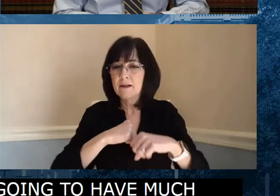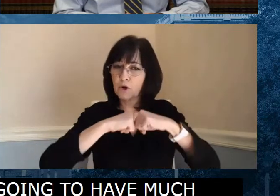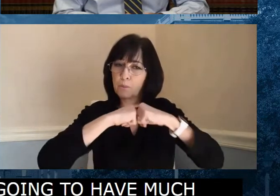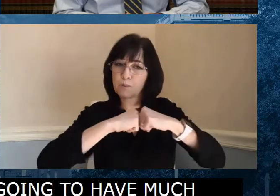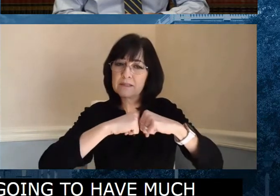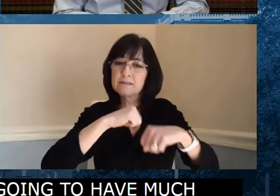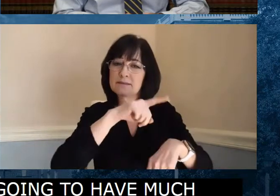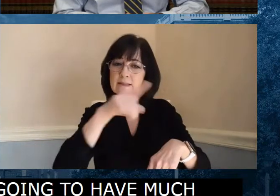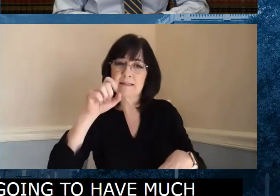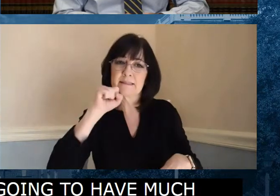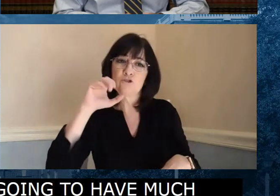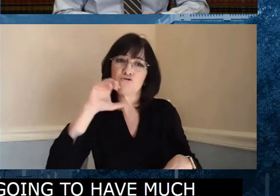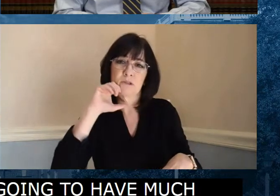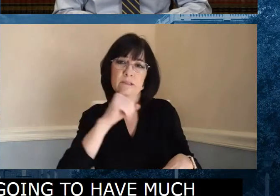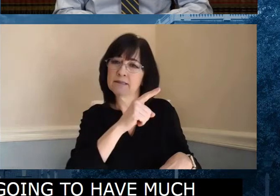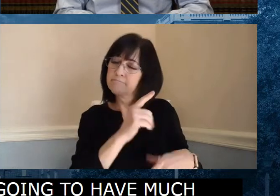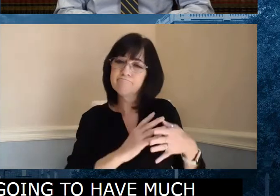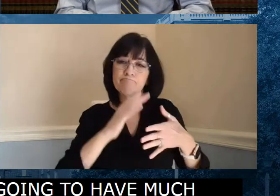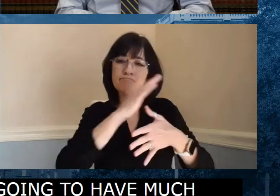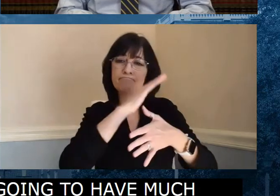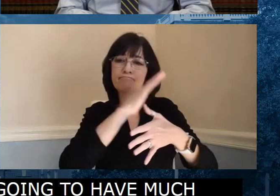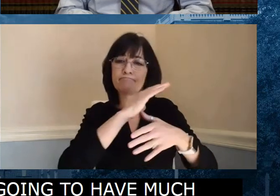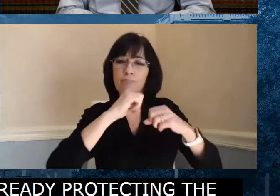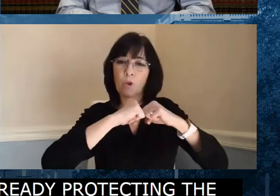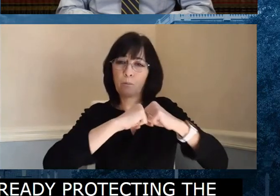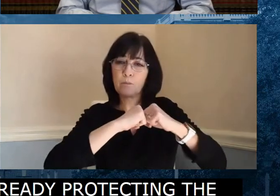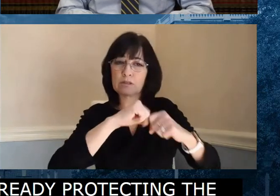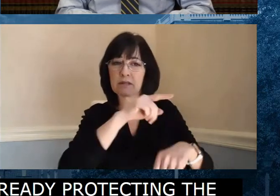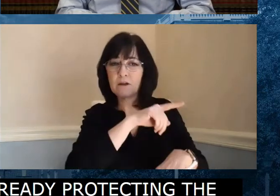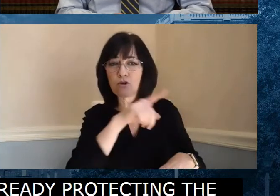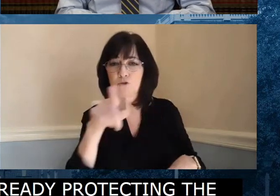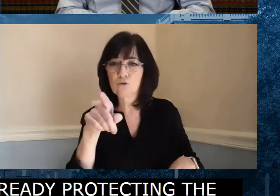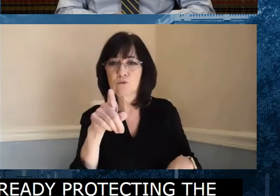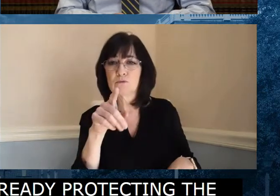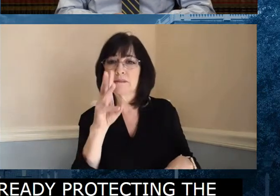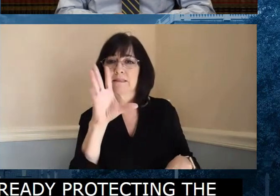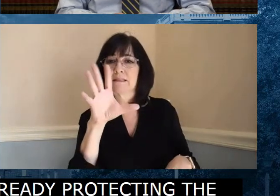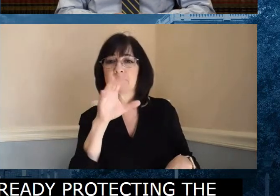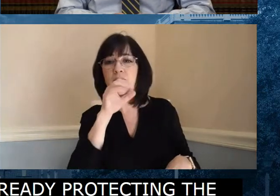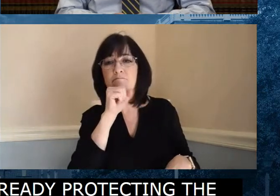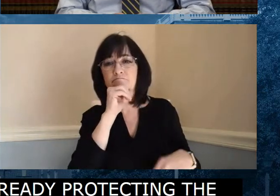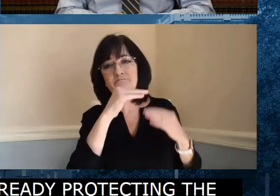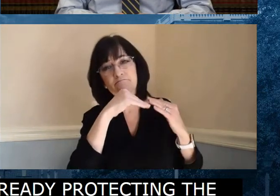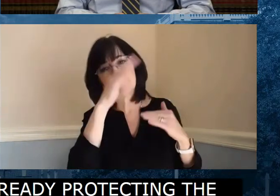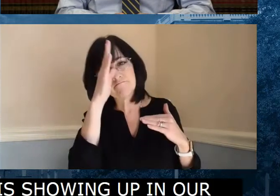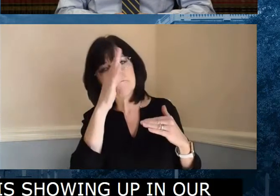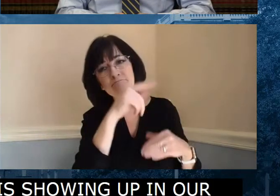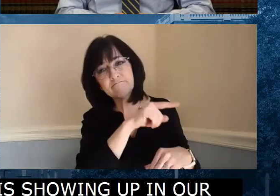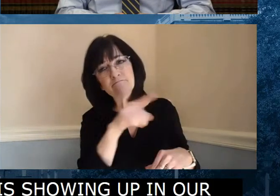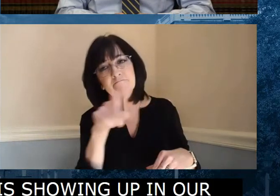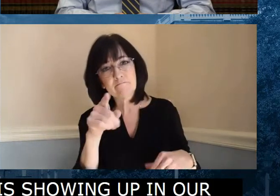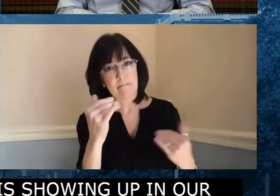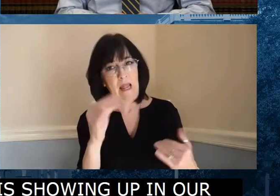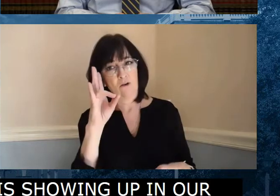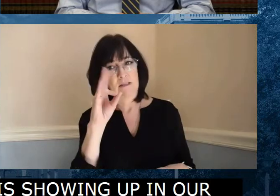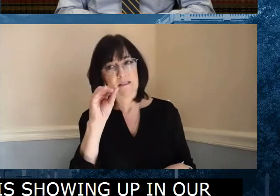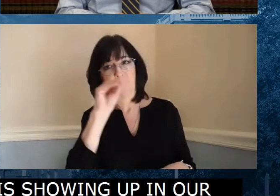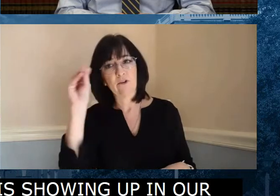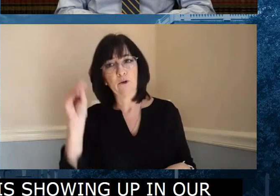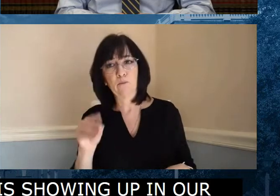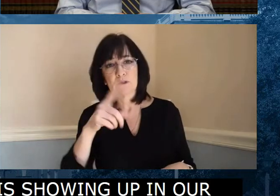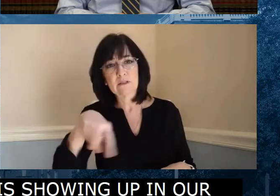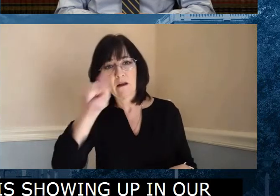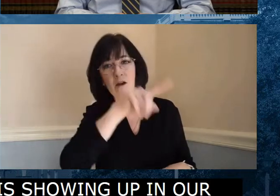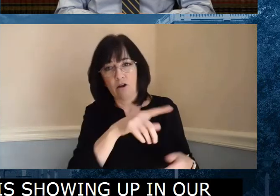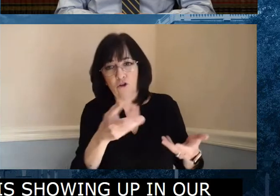numbers. The number of positive cases among those 65 and older that have 70% of which have been